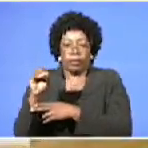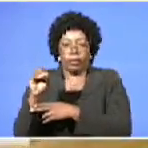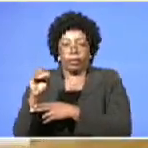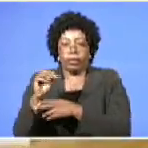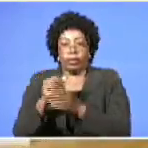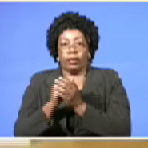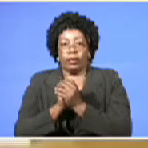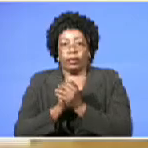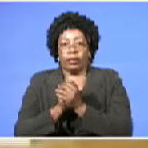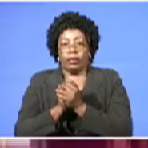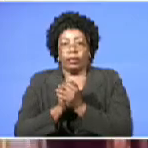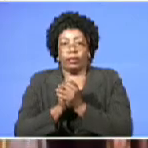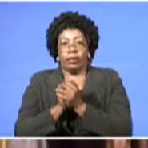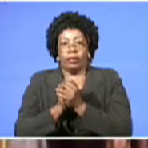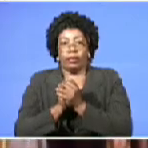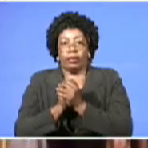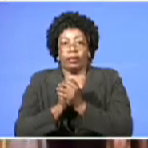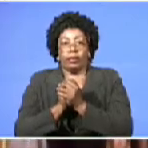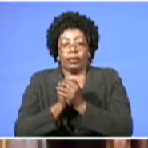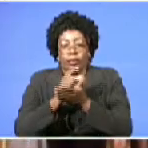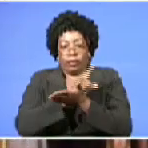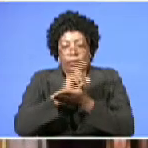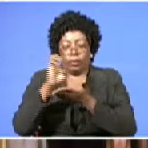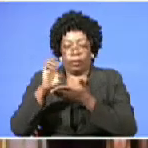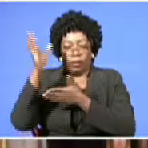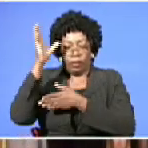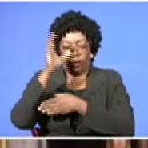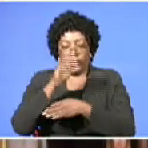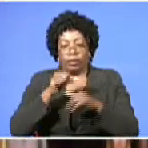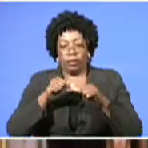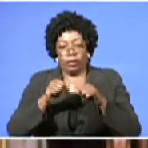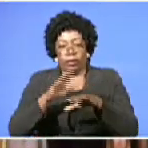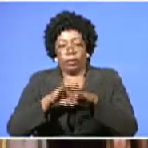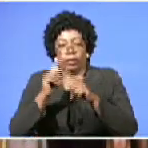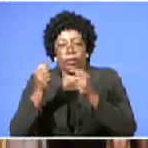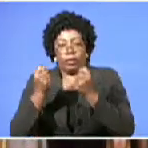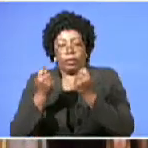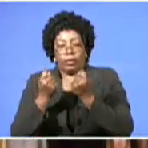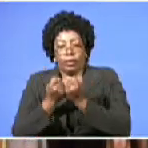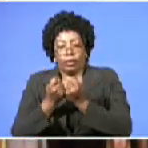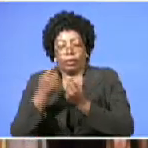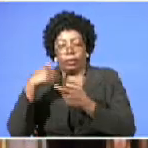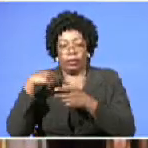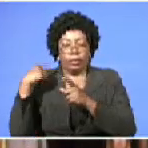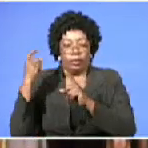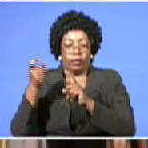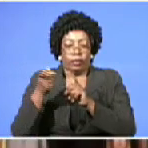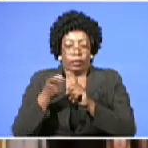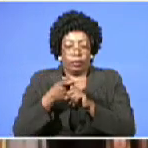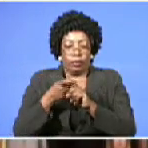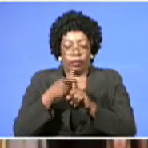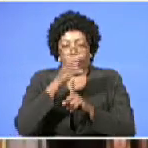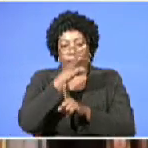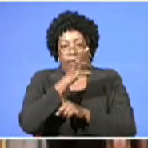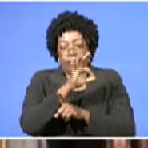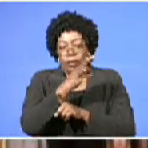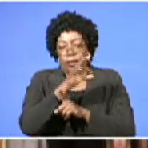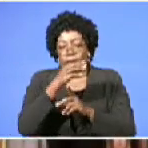Paulo. Elsewhere over the weekend, Carballosa still undefeated in Spain, a perfect 19-0 after